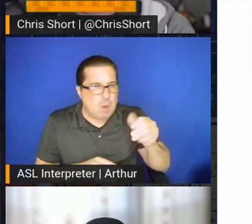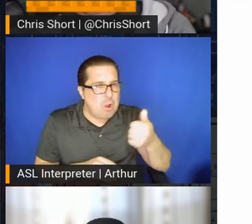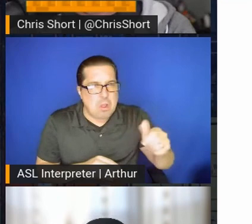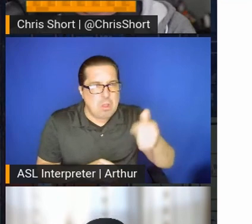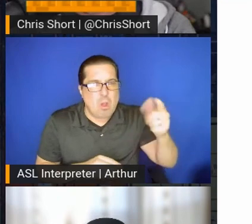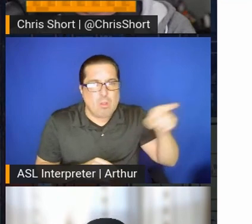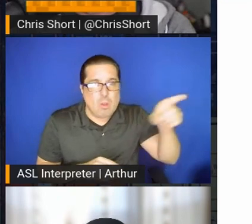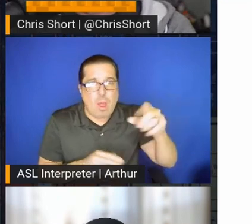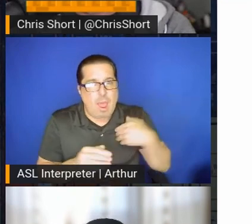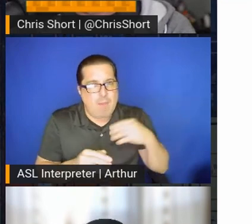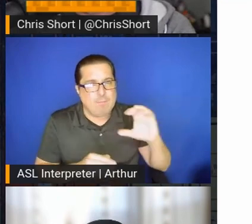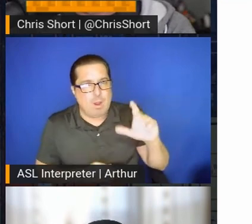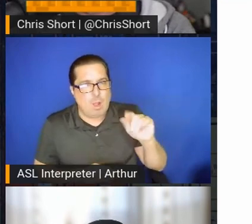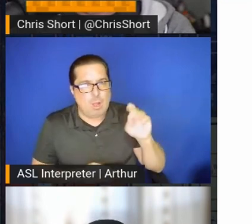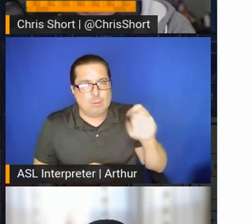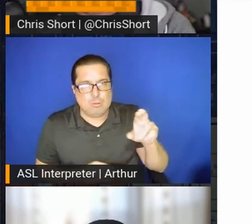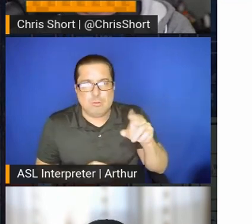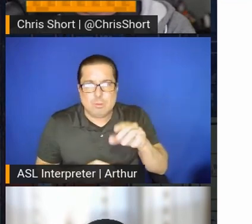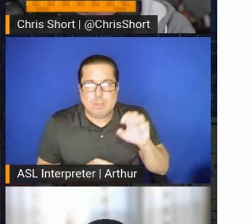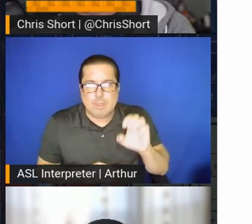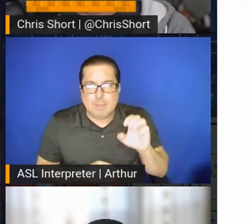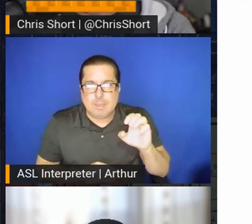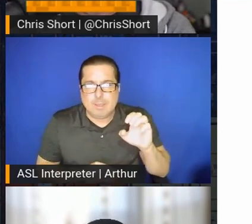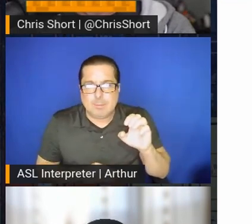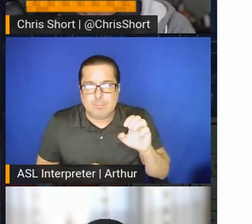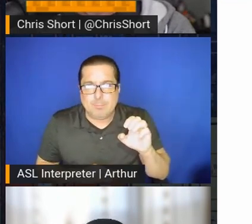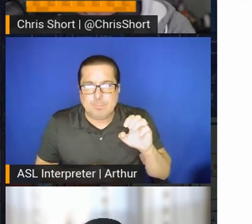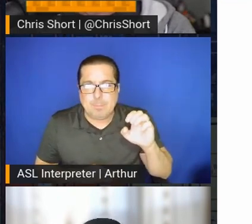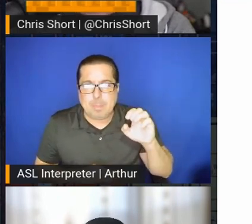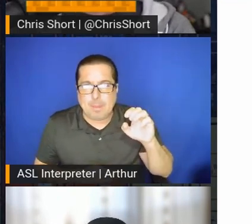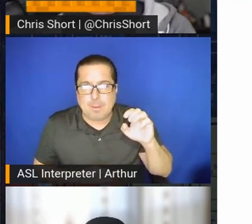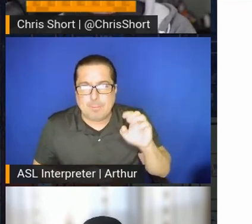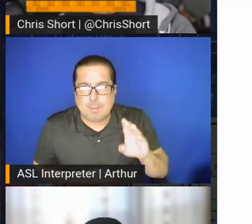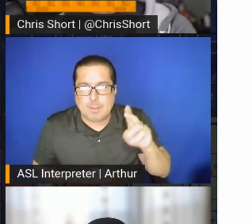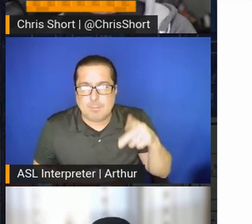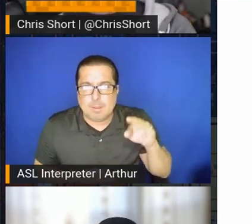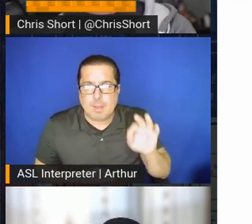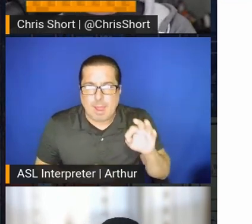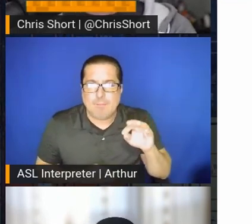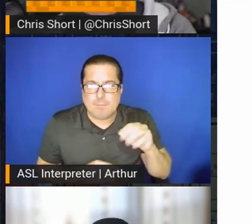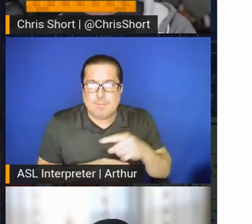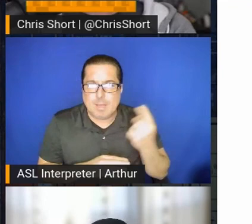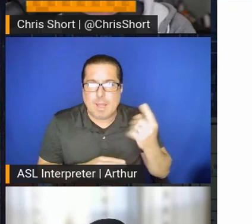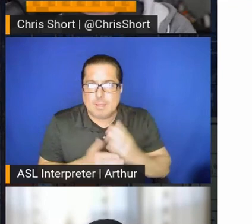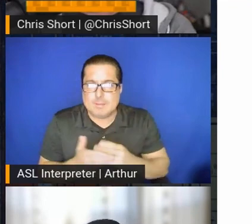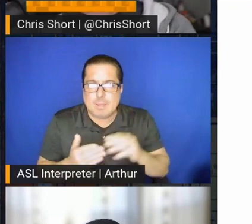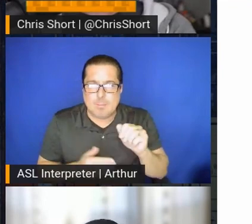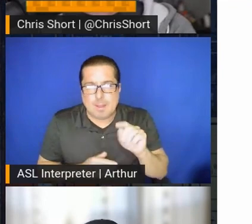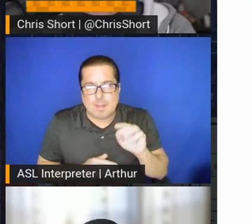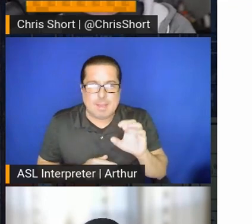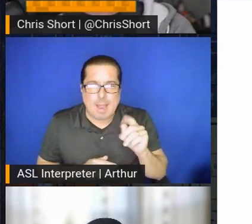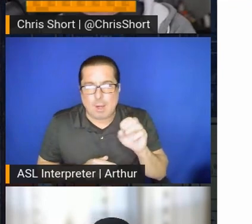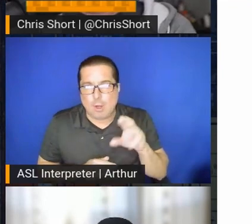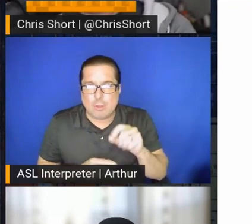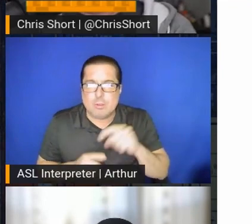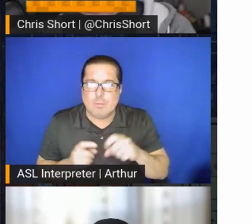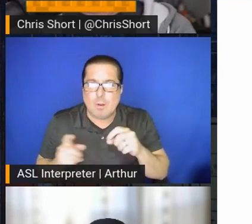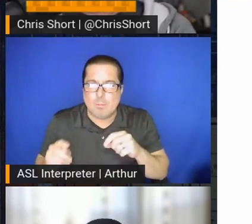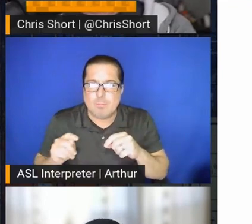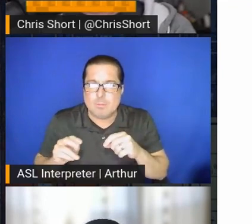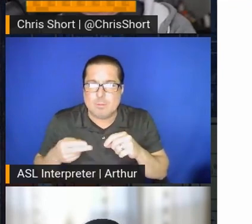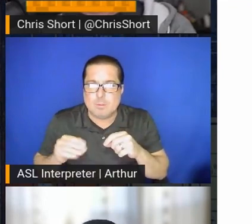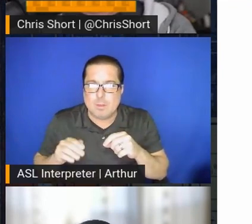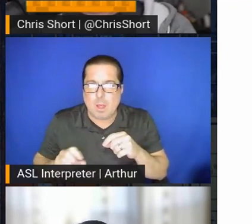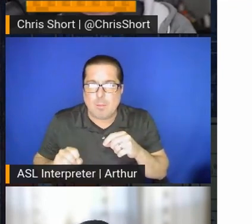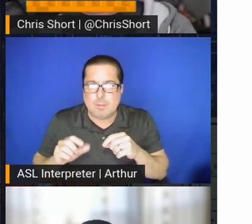version of eBPF of eBPF day. So we had some attackers, which included Thomas Graff, our CTO, and we